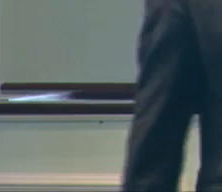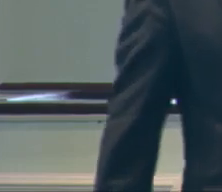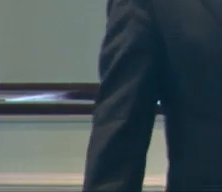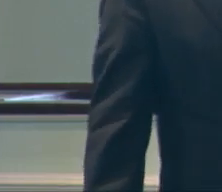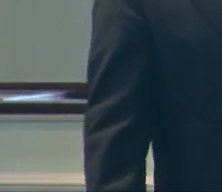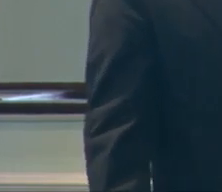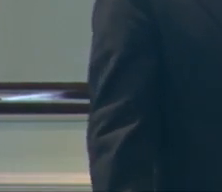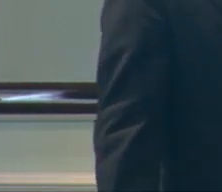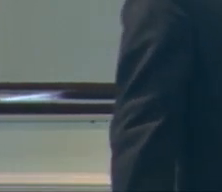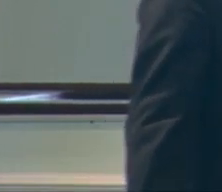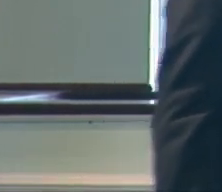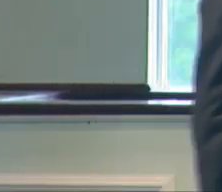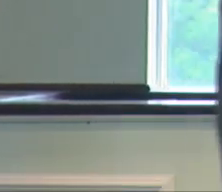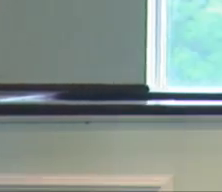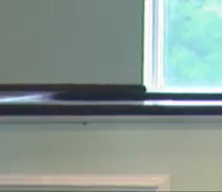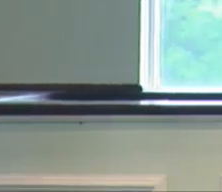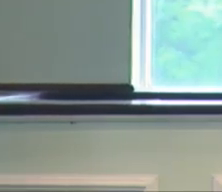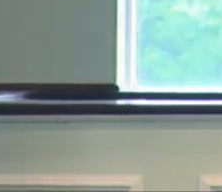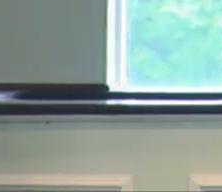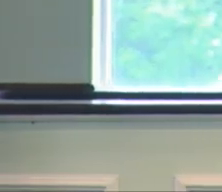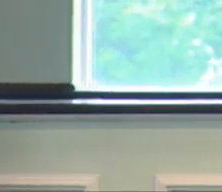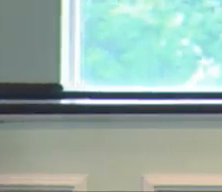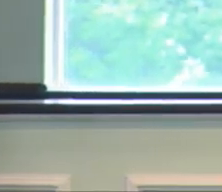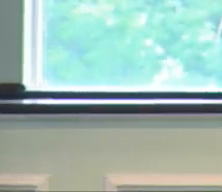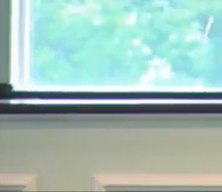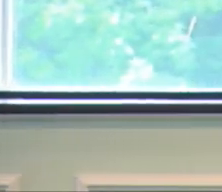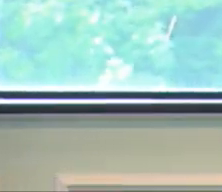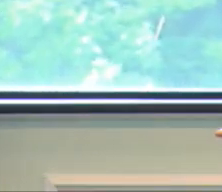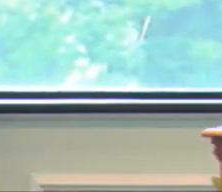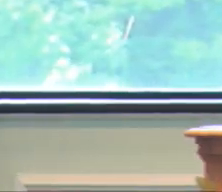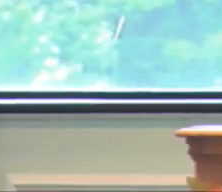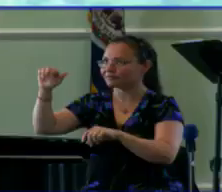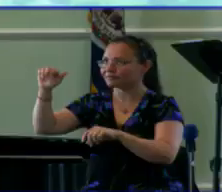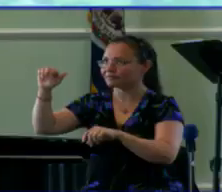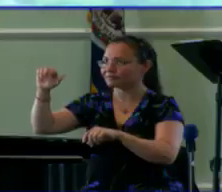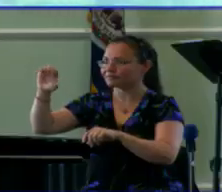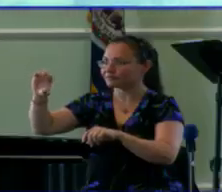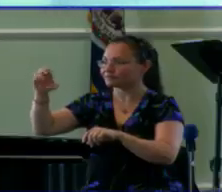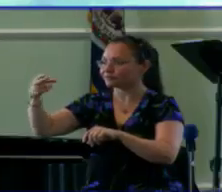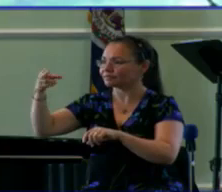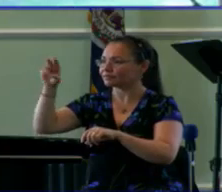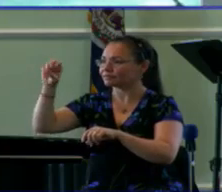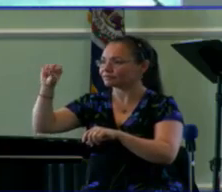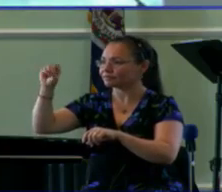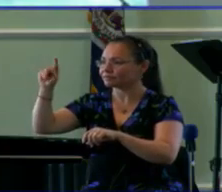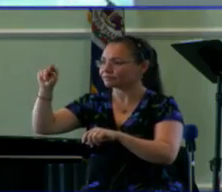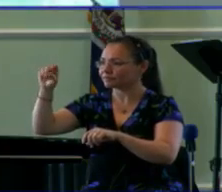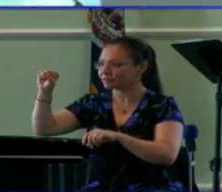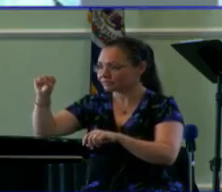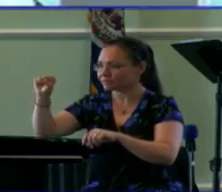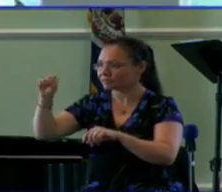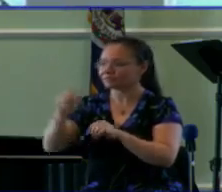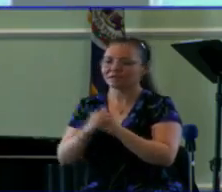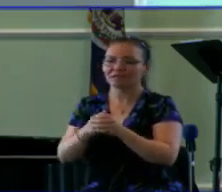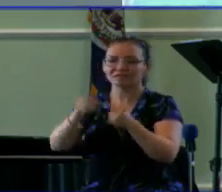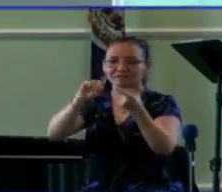summer. And this was to be one of the turning points in my life.